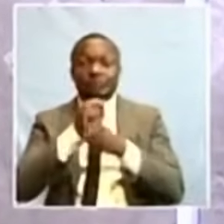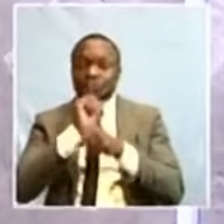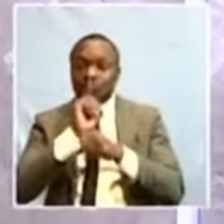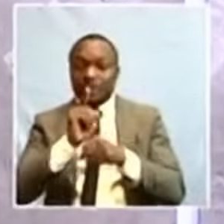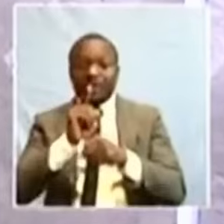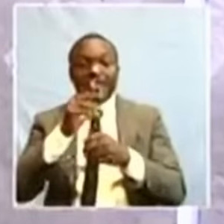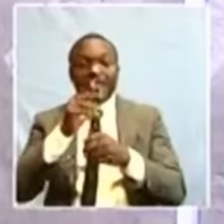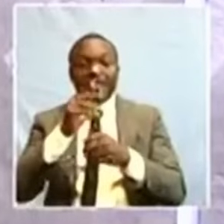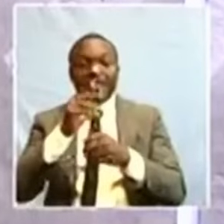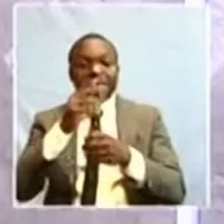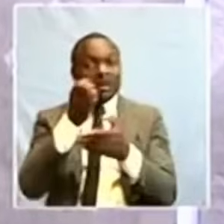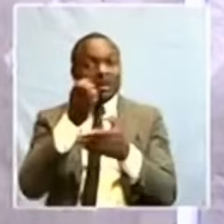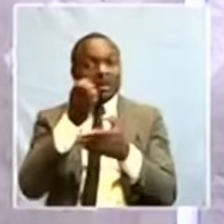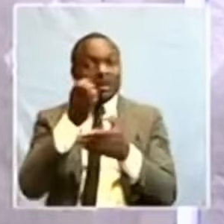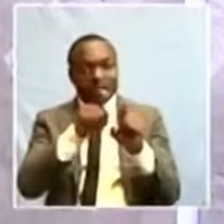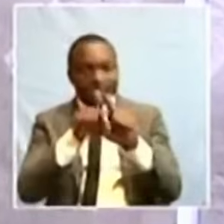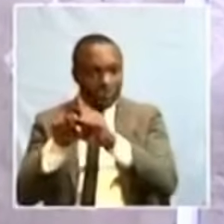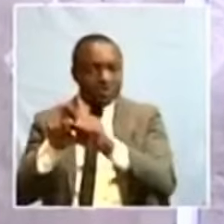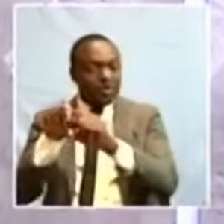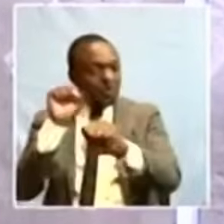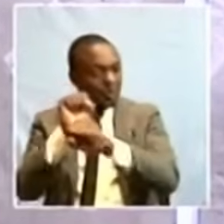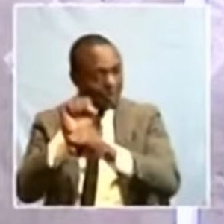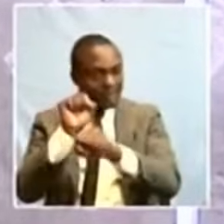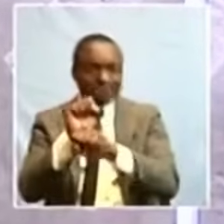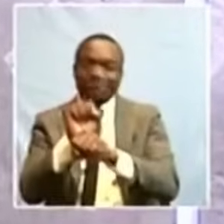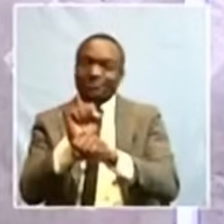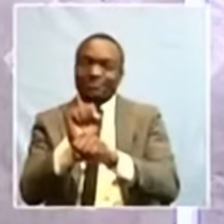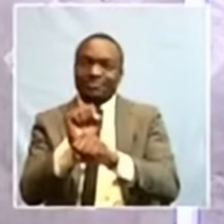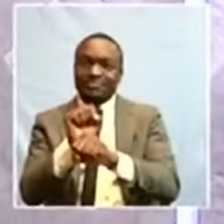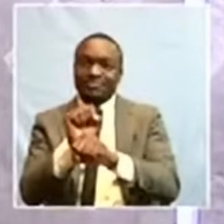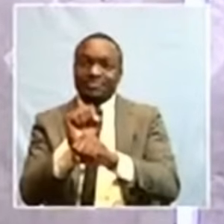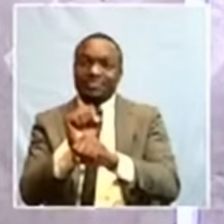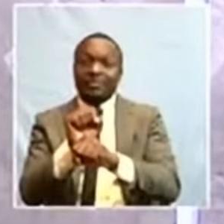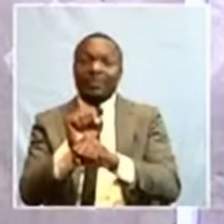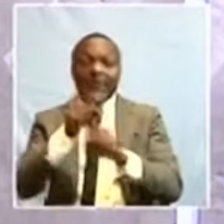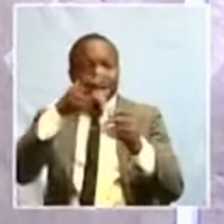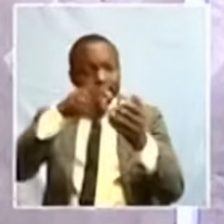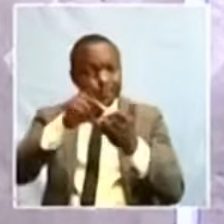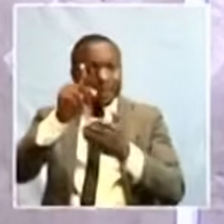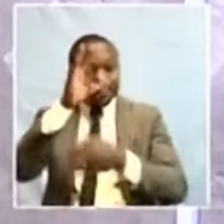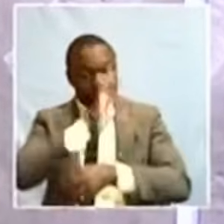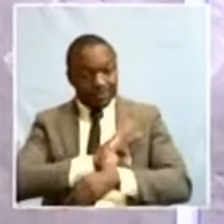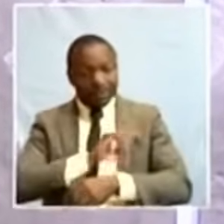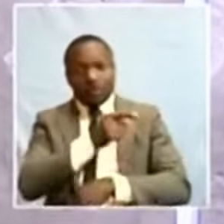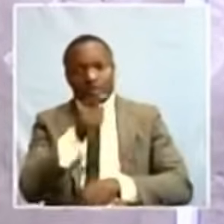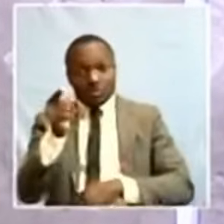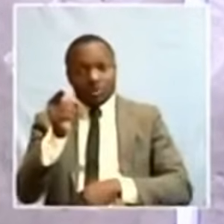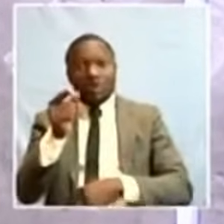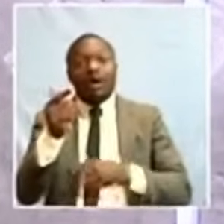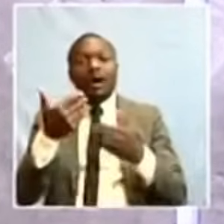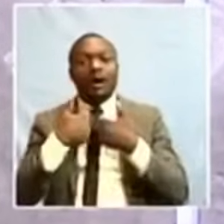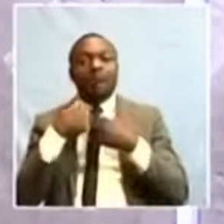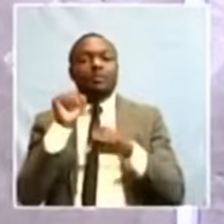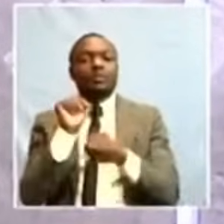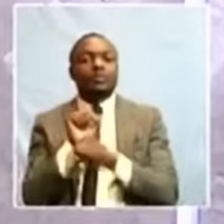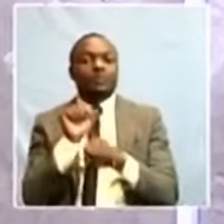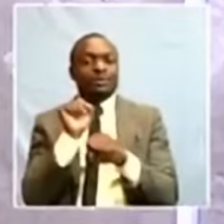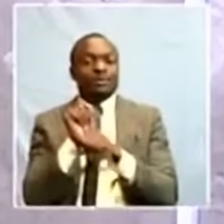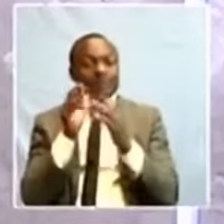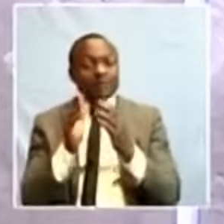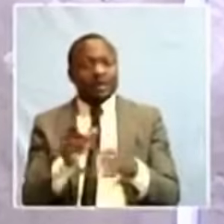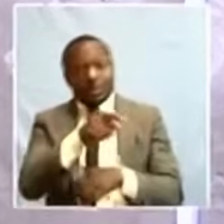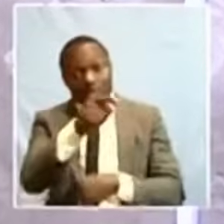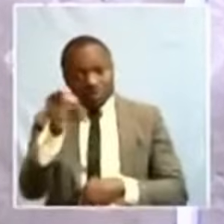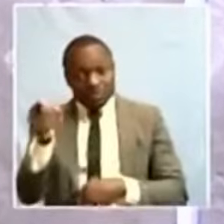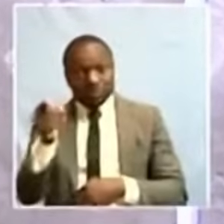the economy is also operating, and we are able to pay salaries to those that have got workers, and to